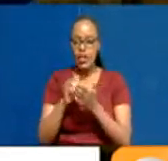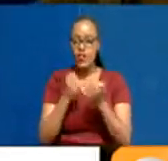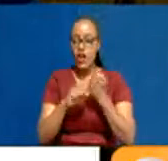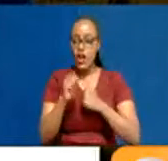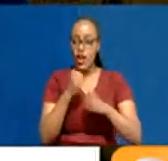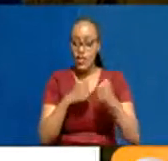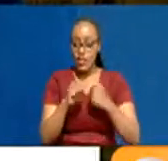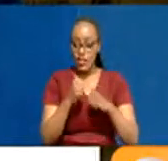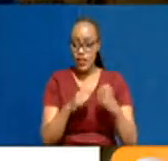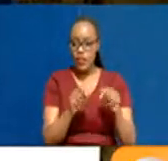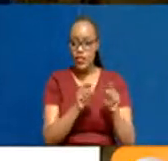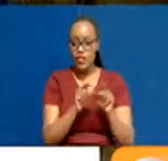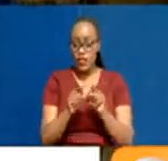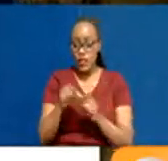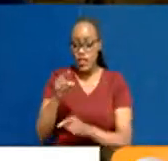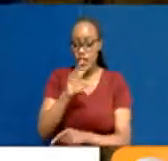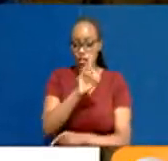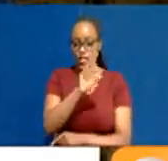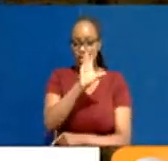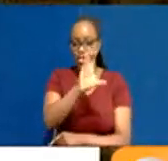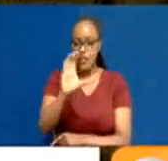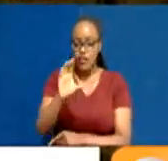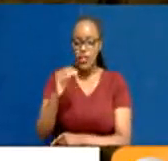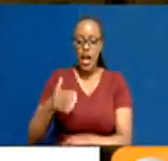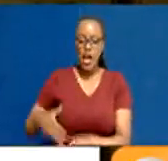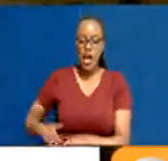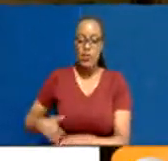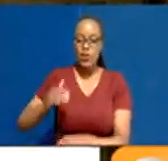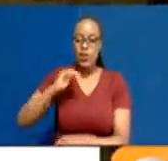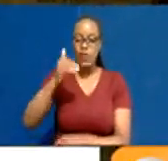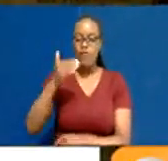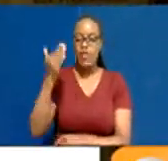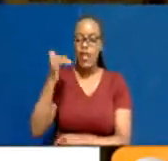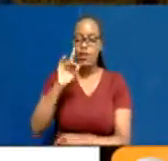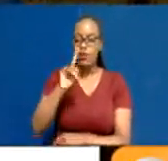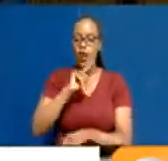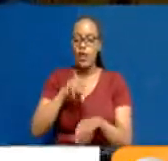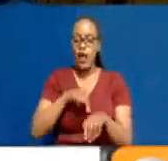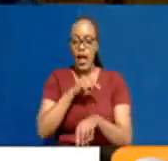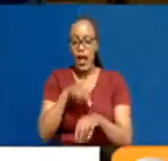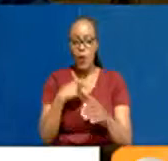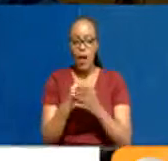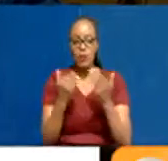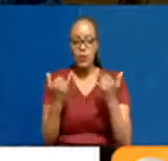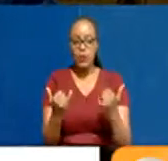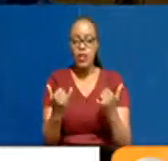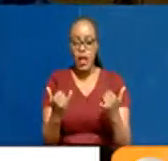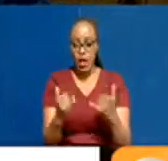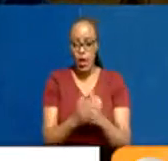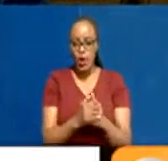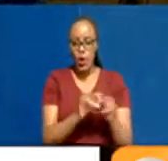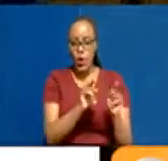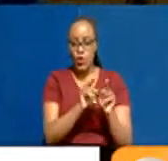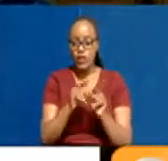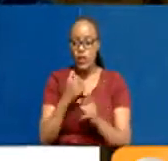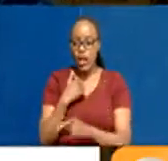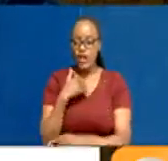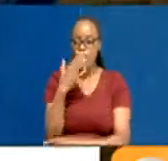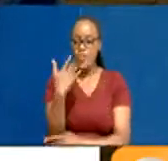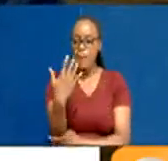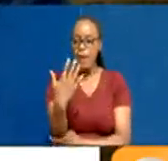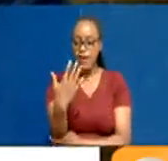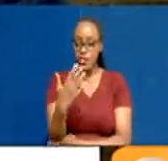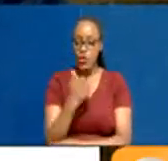the DCC's premises in Gatundu town. In the last 1 hour or so, deployment of ballot materials in